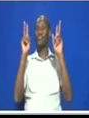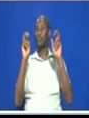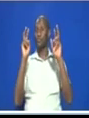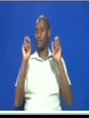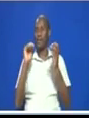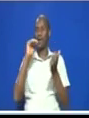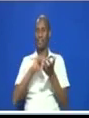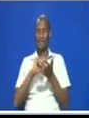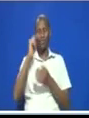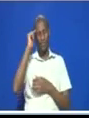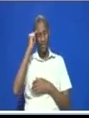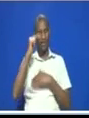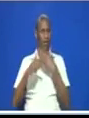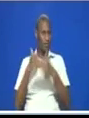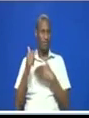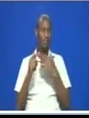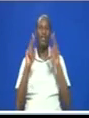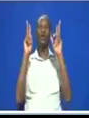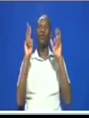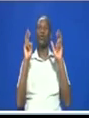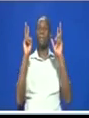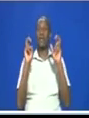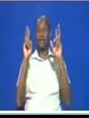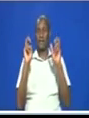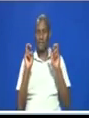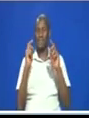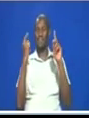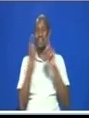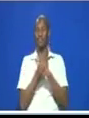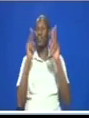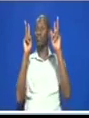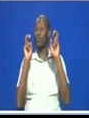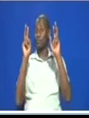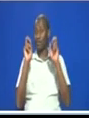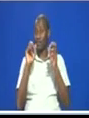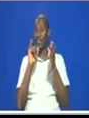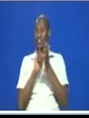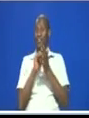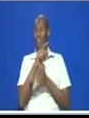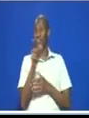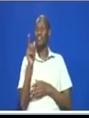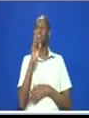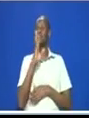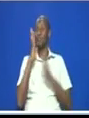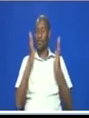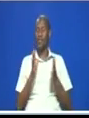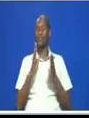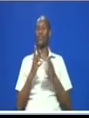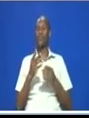again, you need to think about the topics. Different topics that these speakers are going to